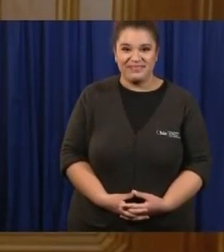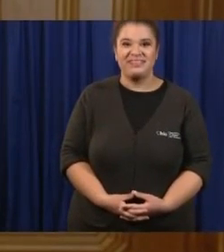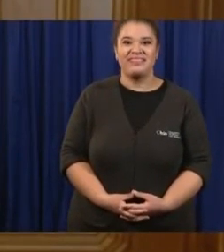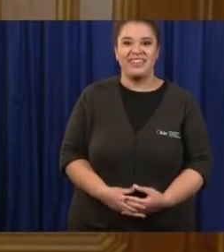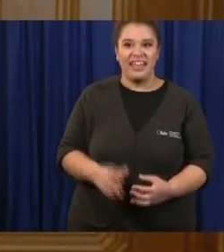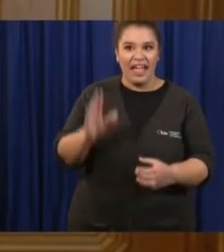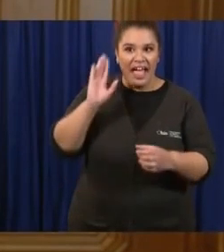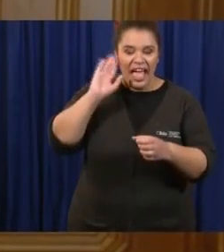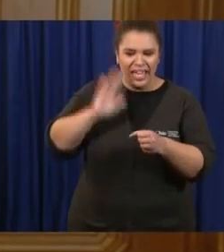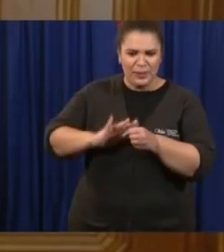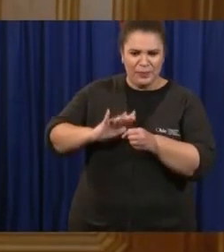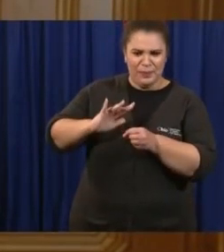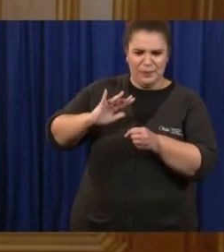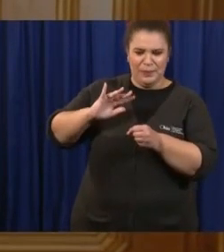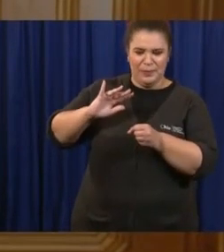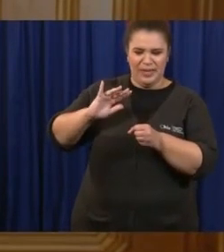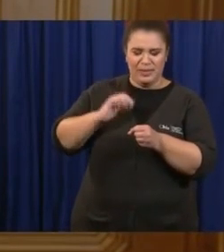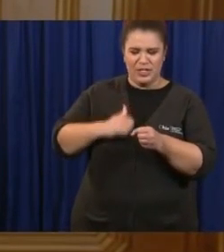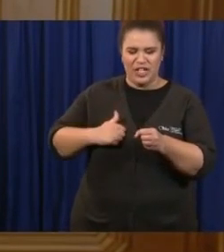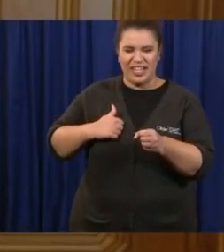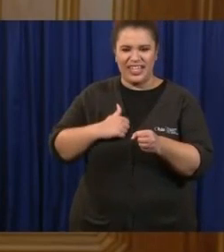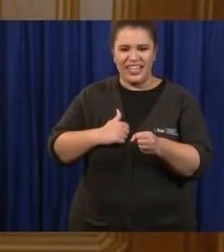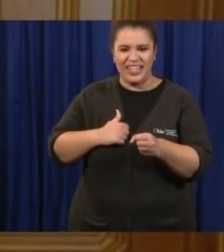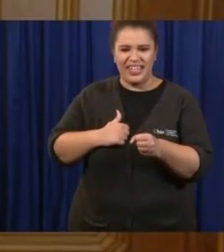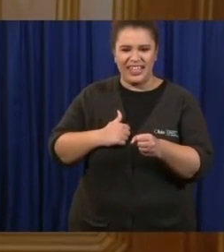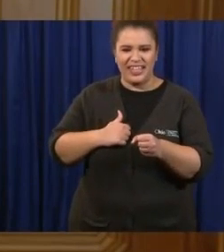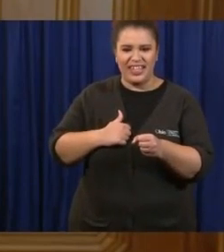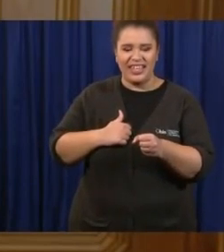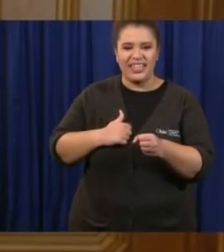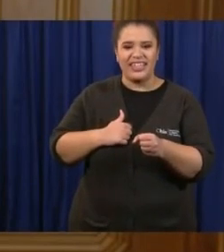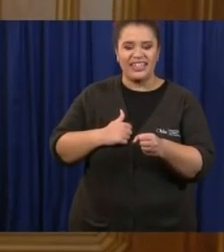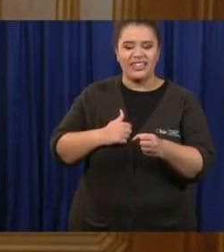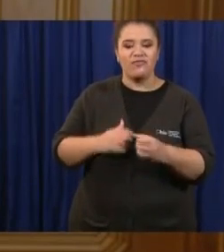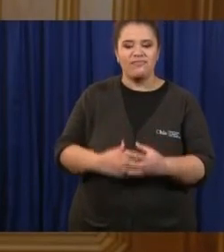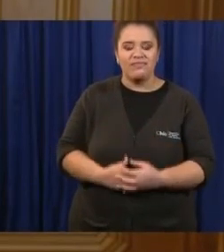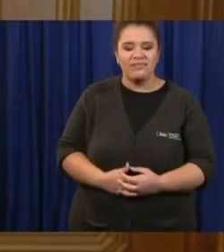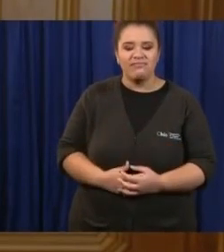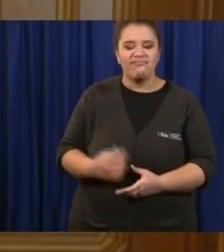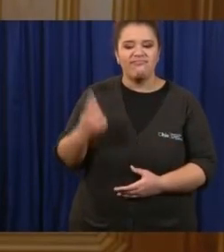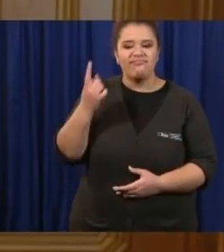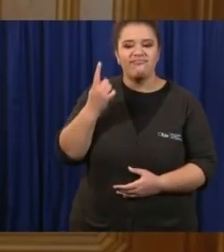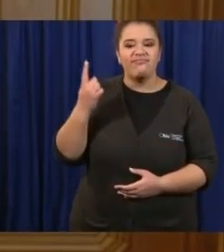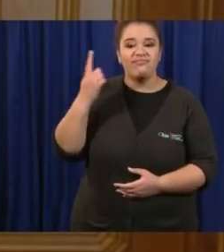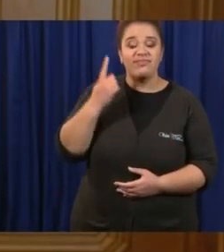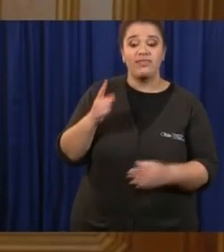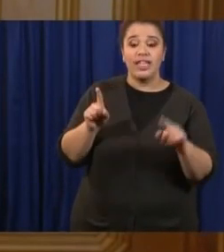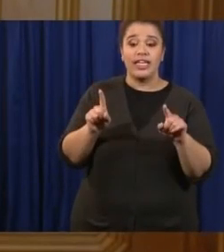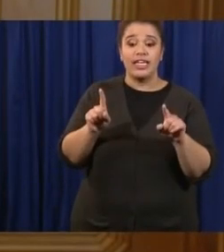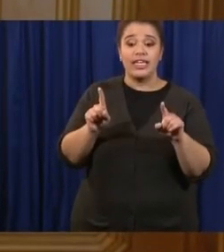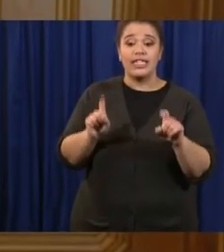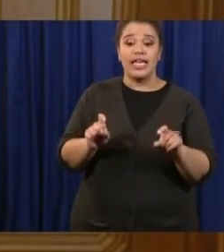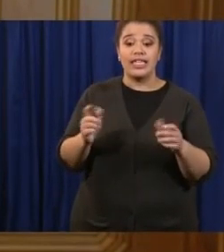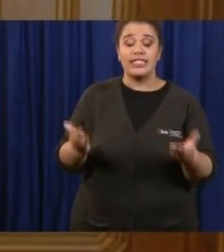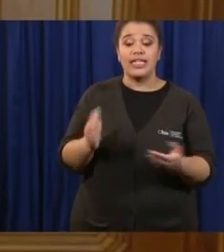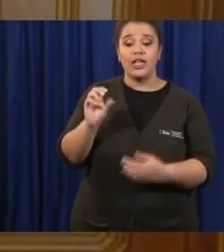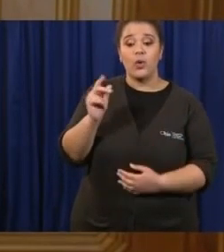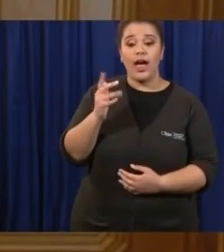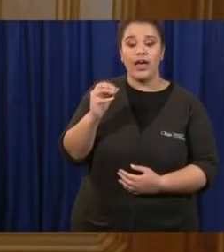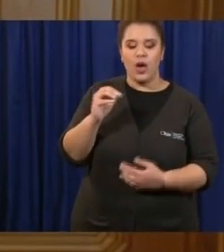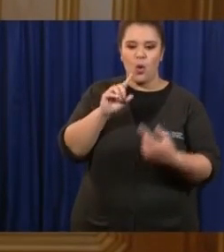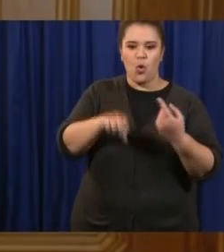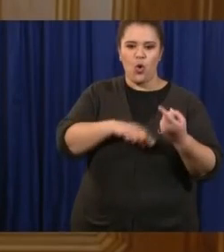Hi, sorry about that. How soon could we see more testing in Ohio to see where the virus is, to